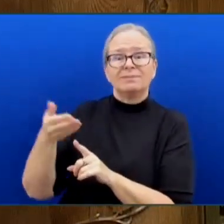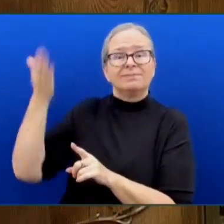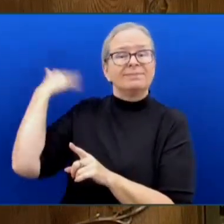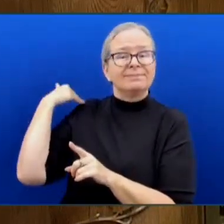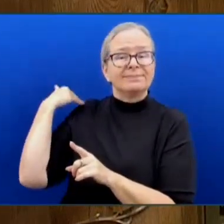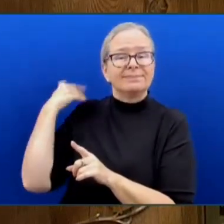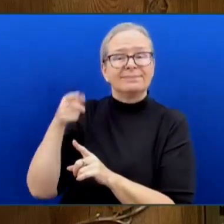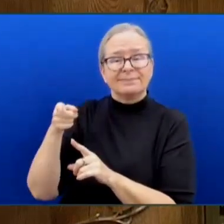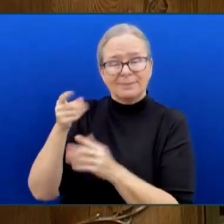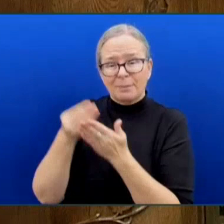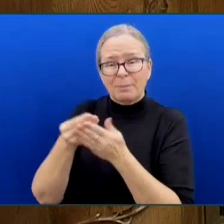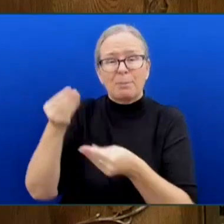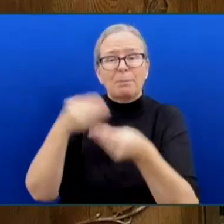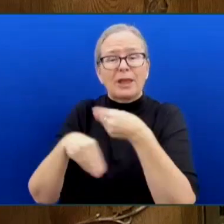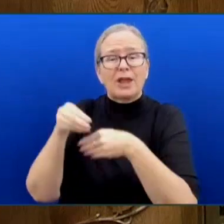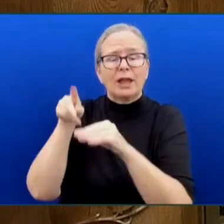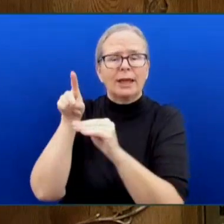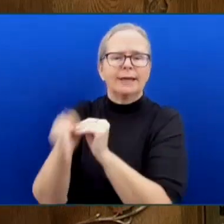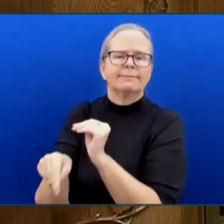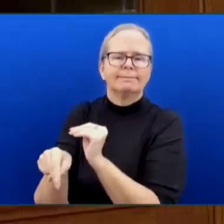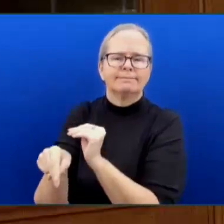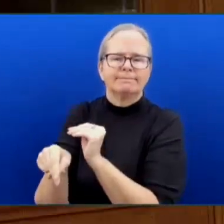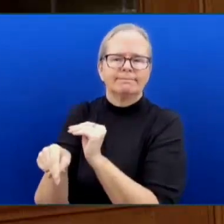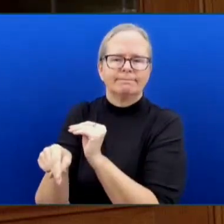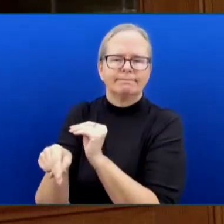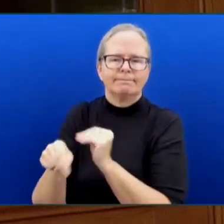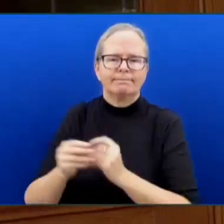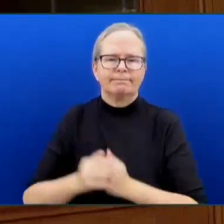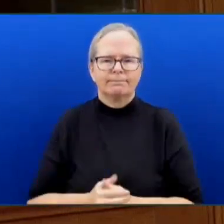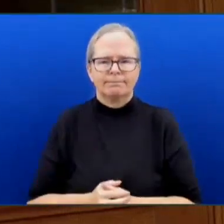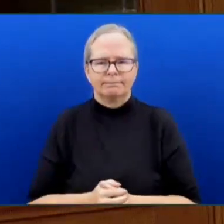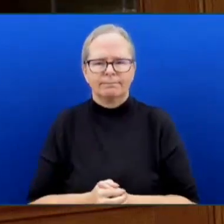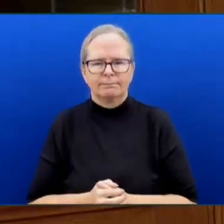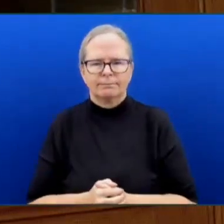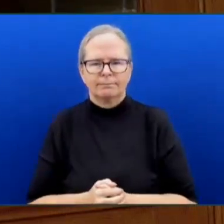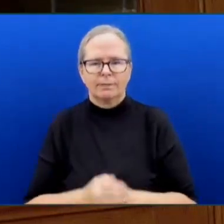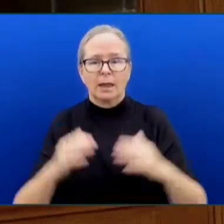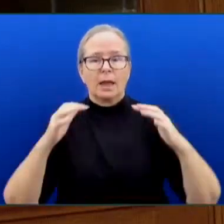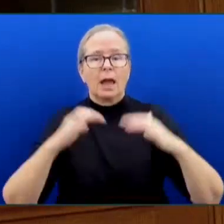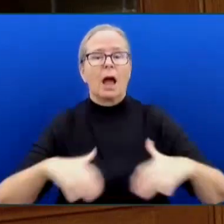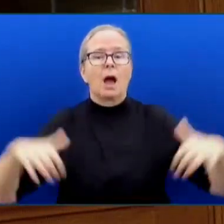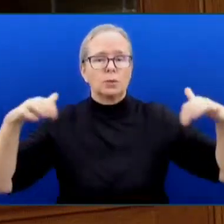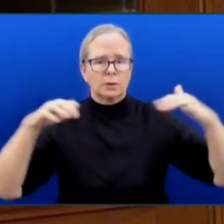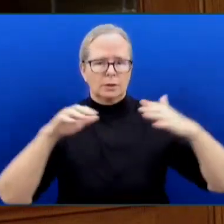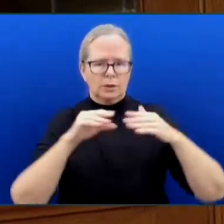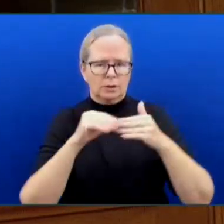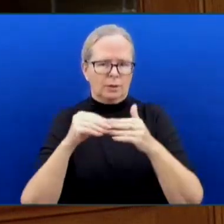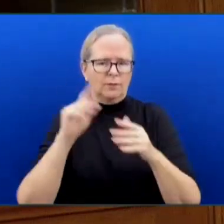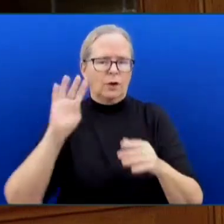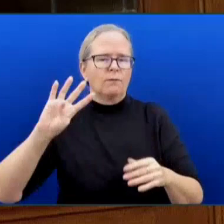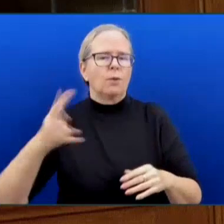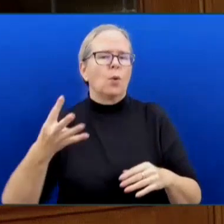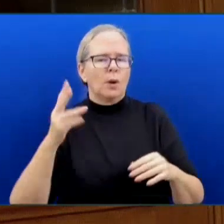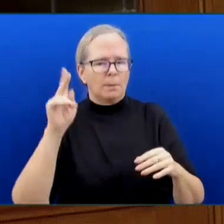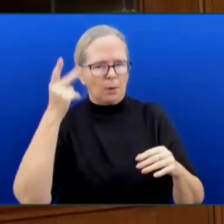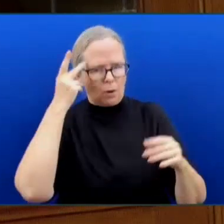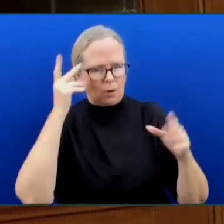House Leader of the Fourth Party. Thank you very much, Mr. Speaker. This morning I received a petition from